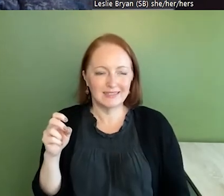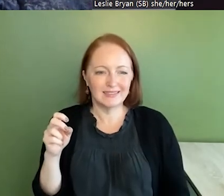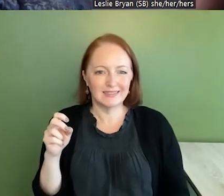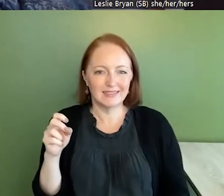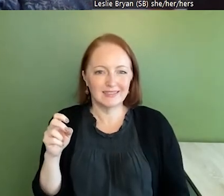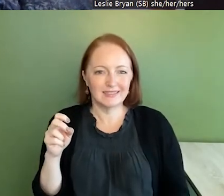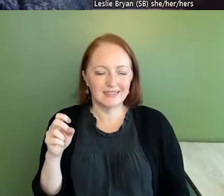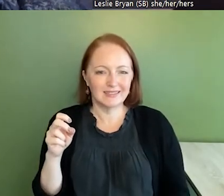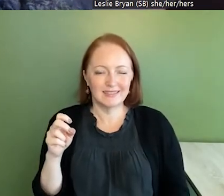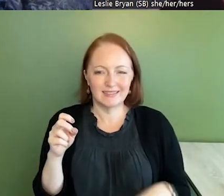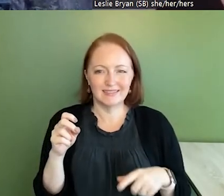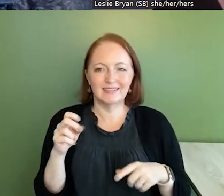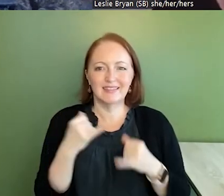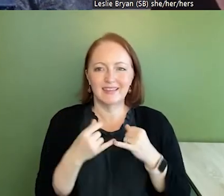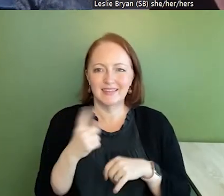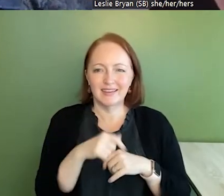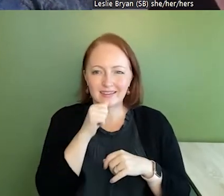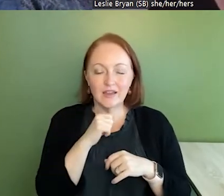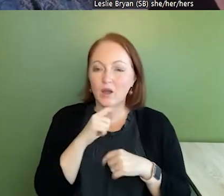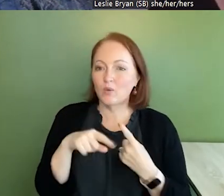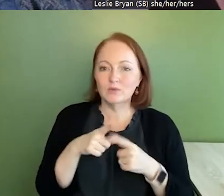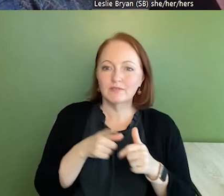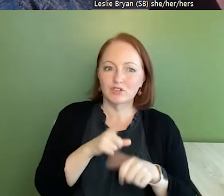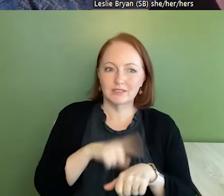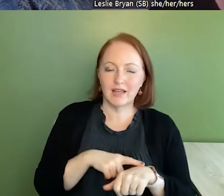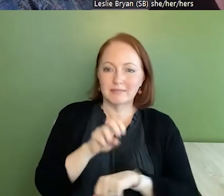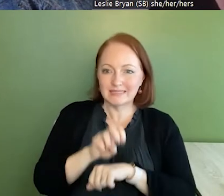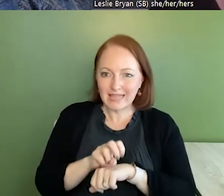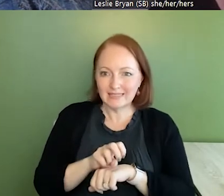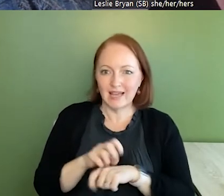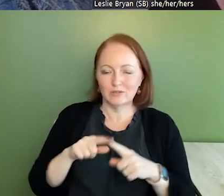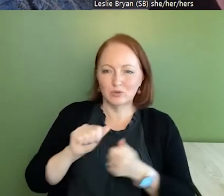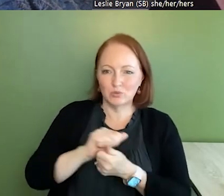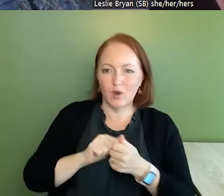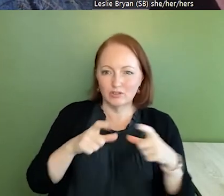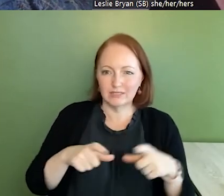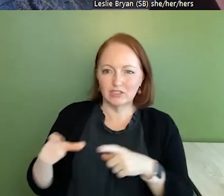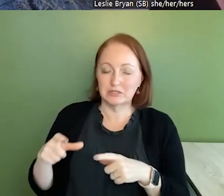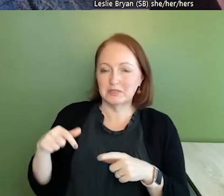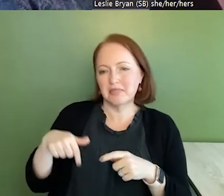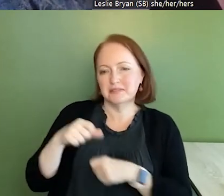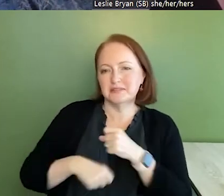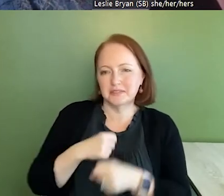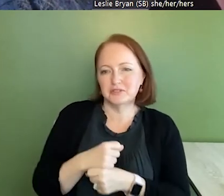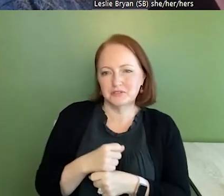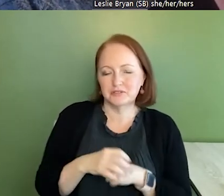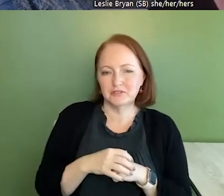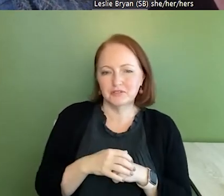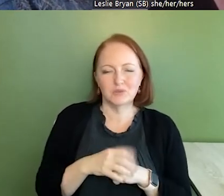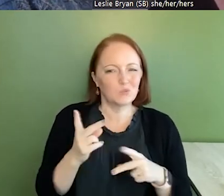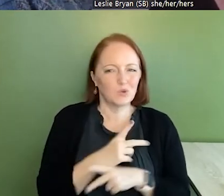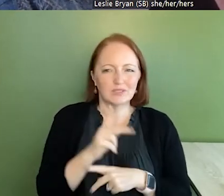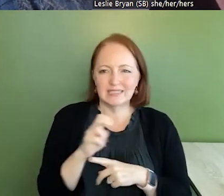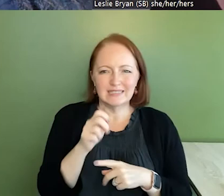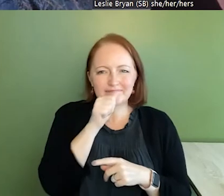end of the day, they're done. And when was the first time you did that? Within this year, because they've been the worst.